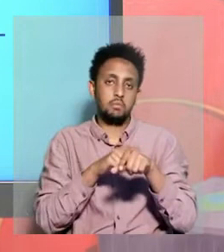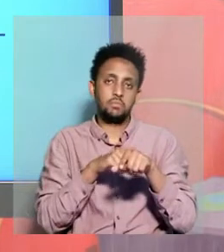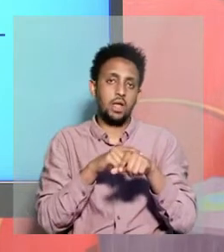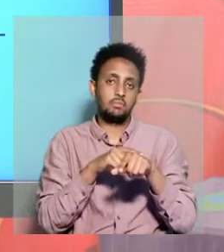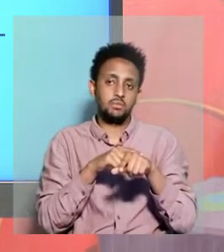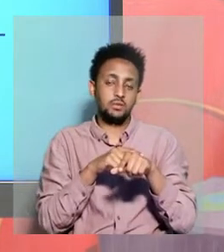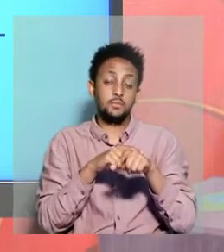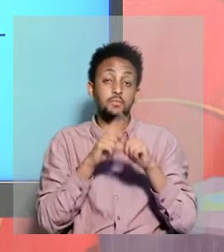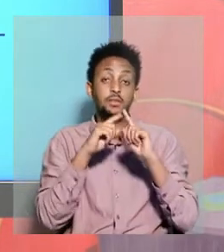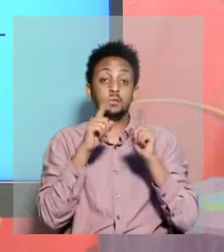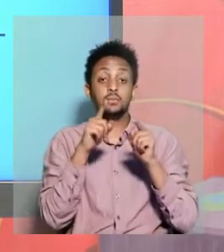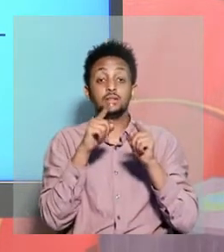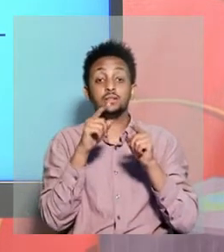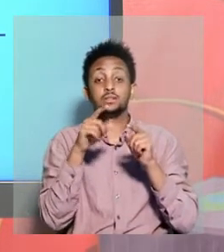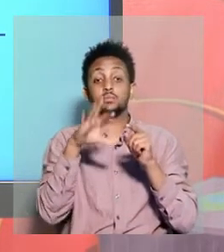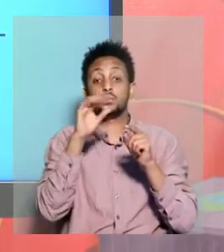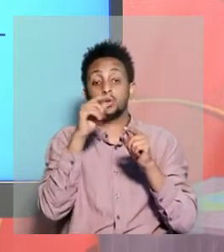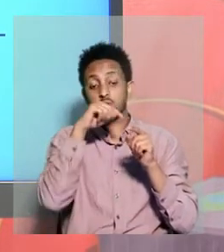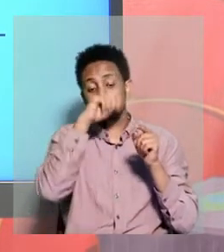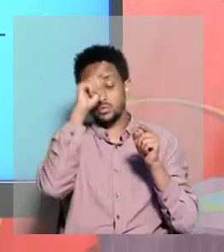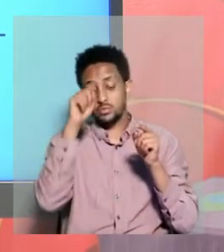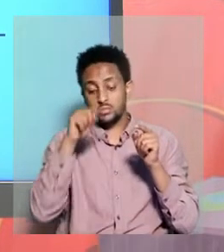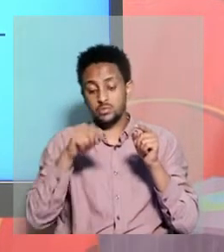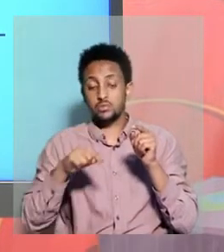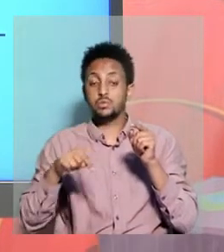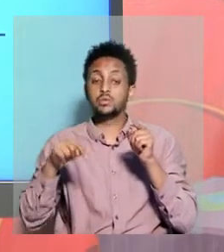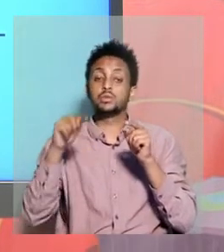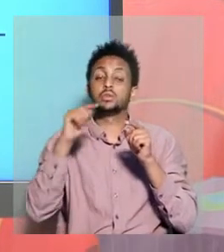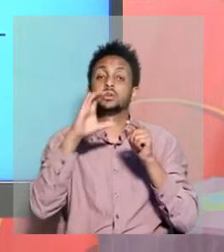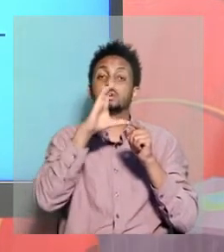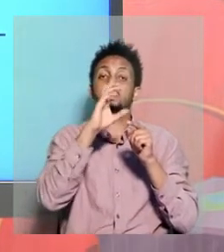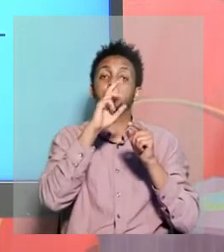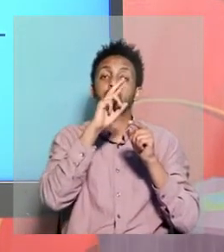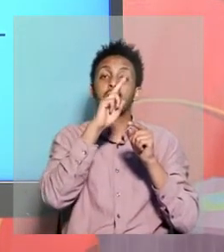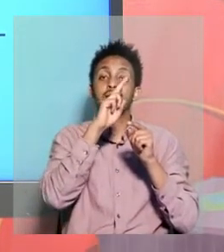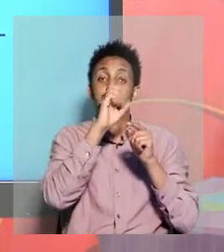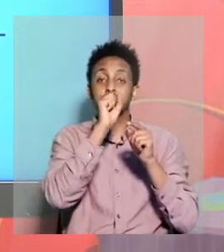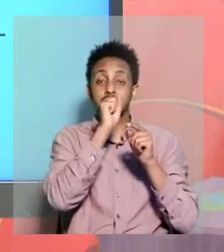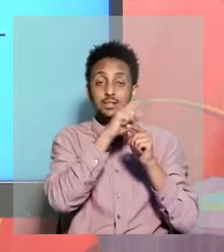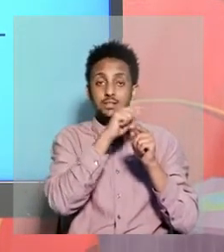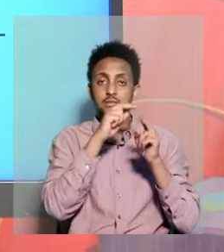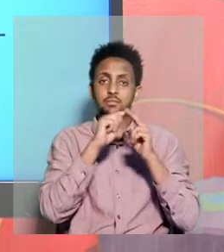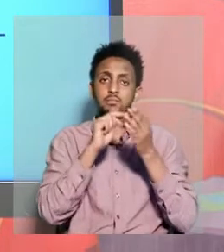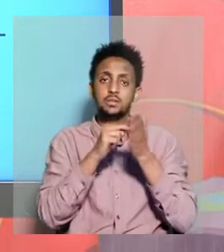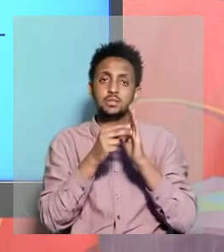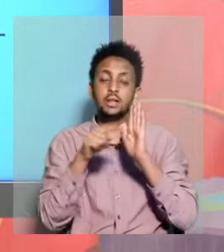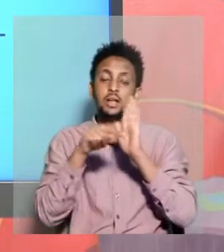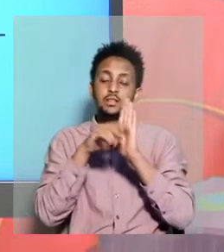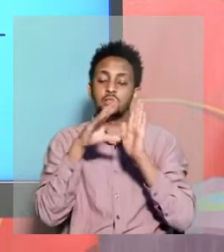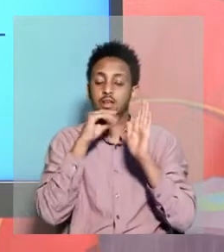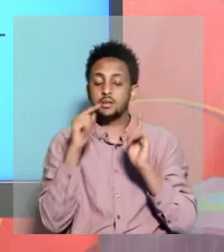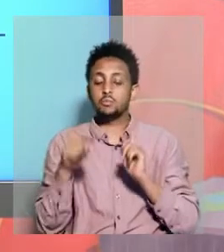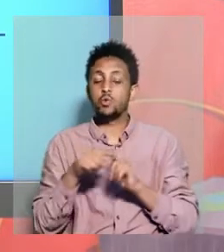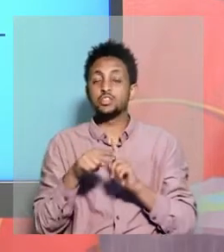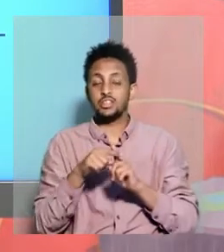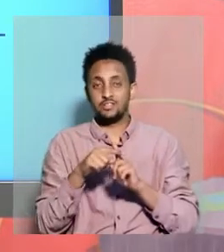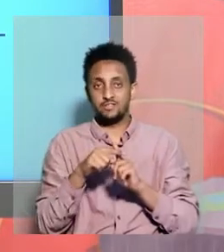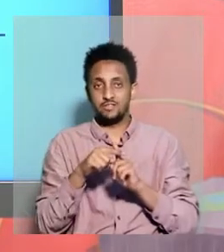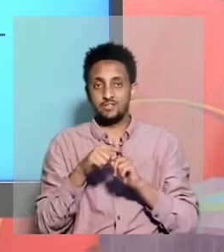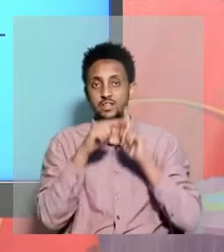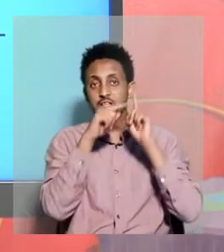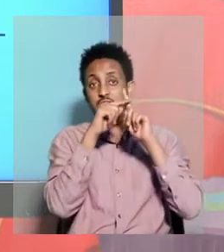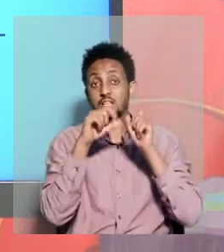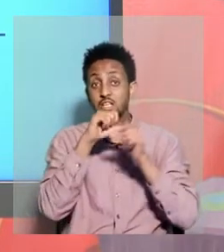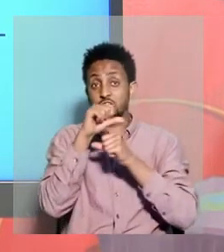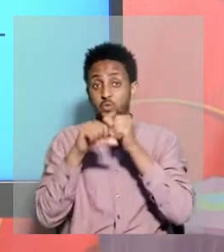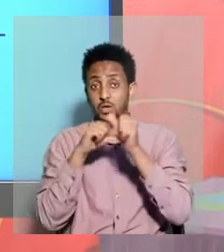Here the trough is found at this point, whereas for this wave is a crest is found, meaning the negative value and the positive value, when they are